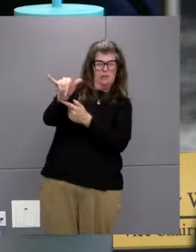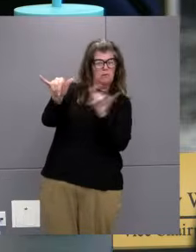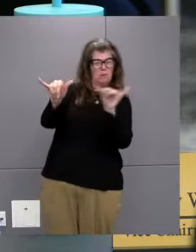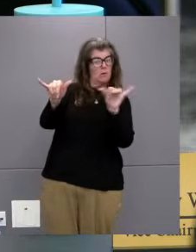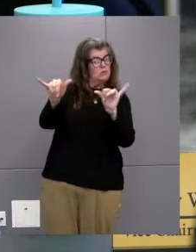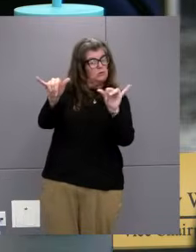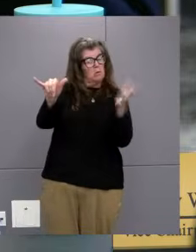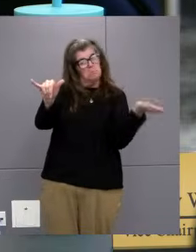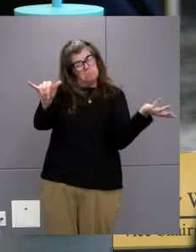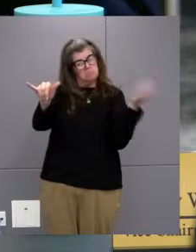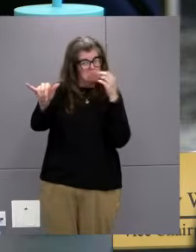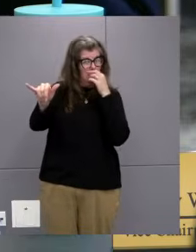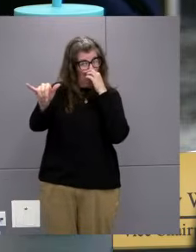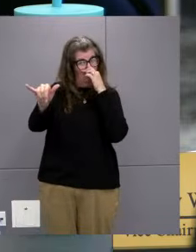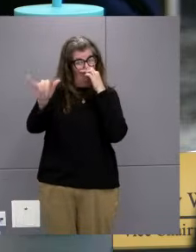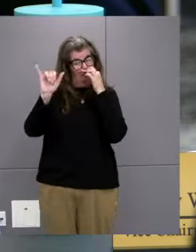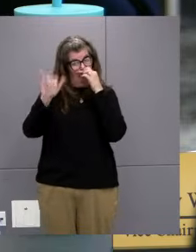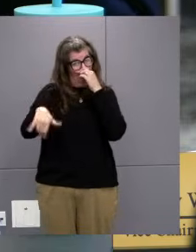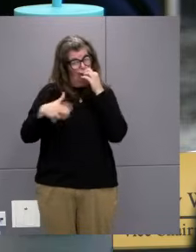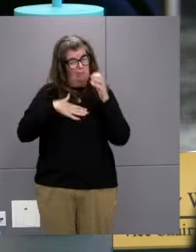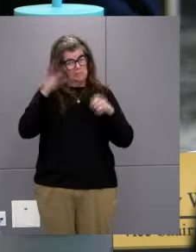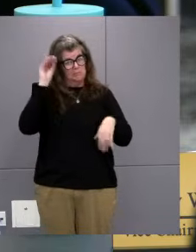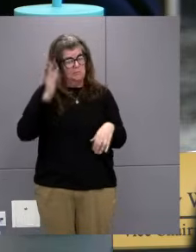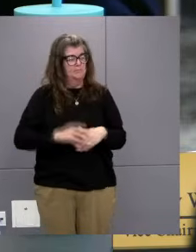So that's where I stand on this.